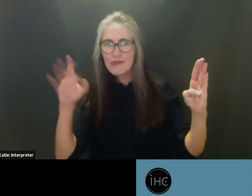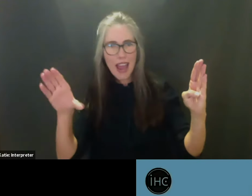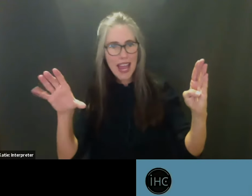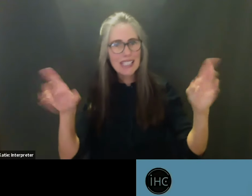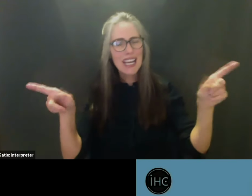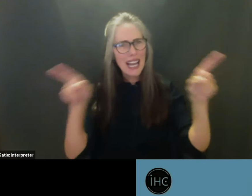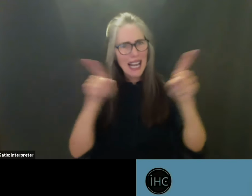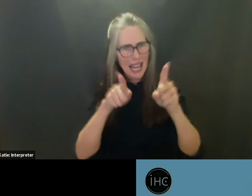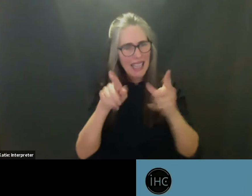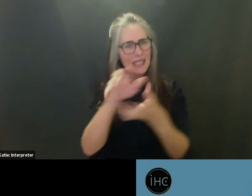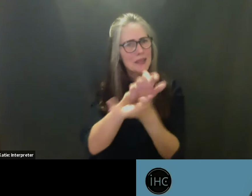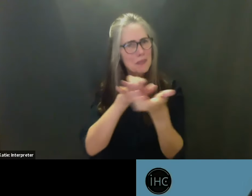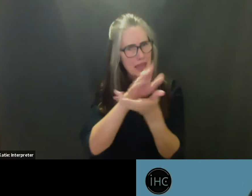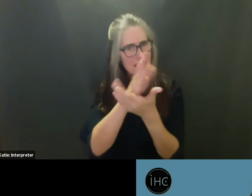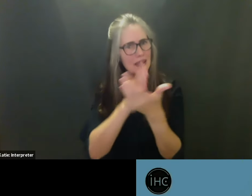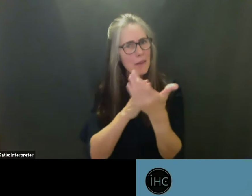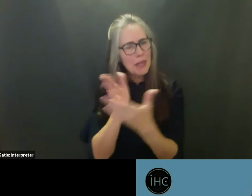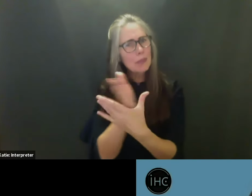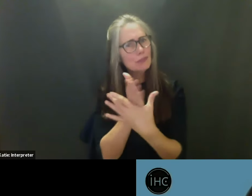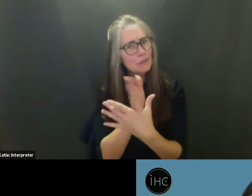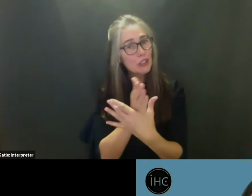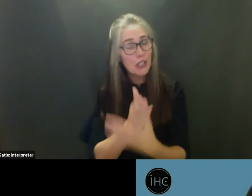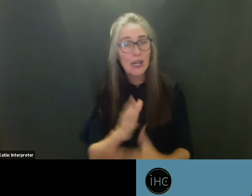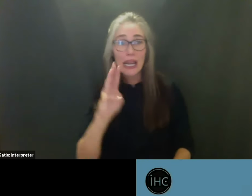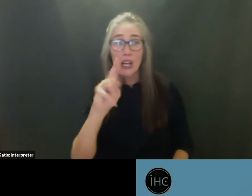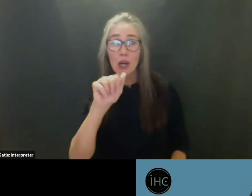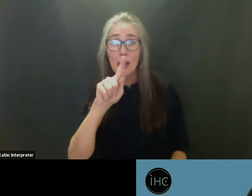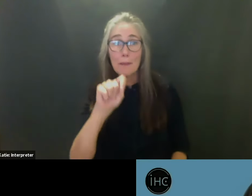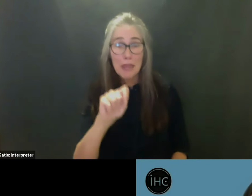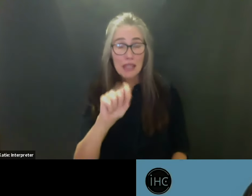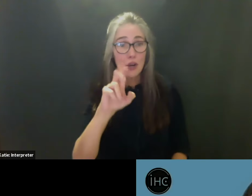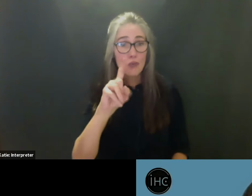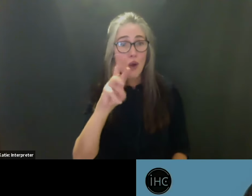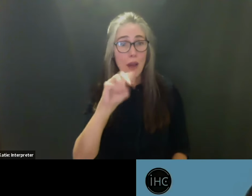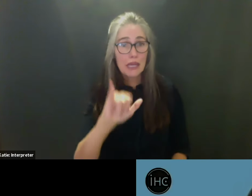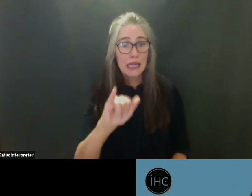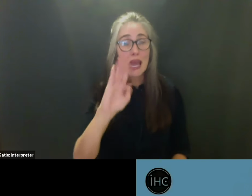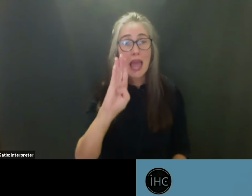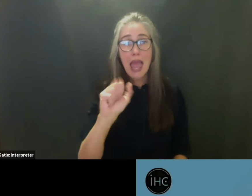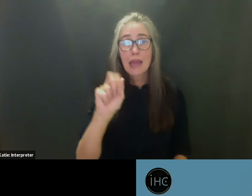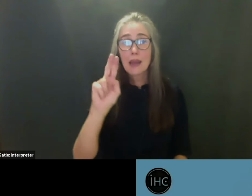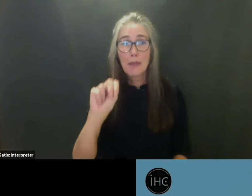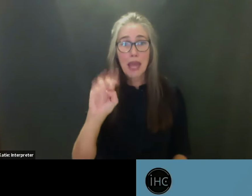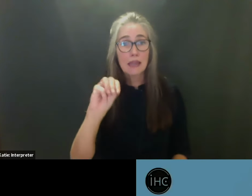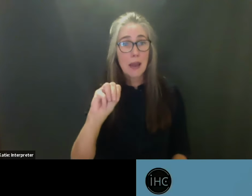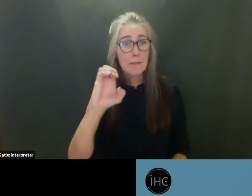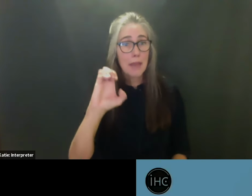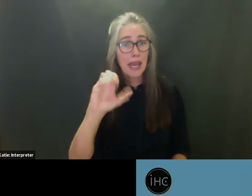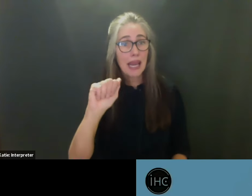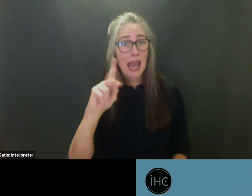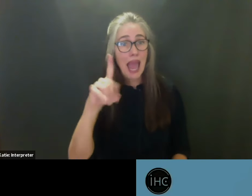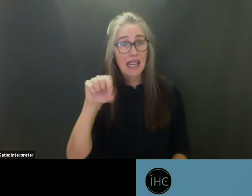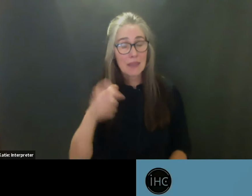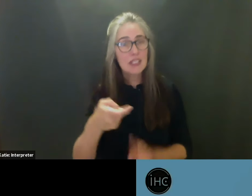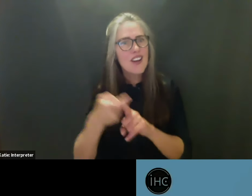Romney, Republican senator, and Ben McAdams, Democratic House of Representative member